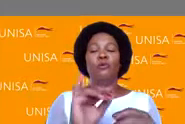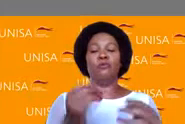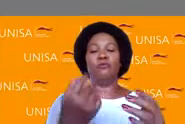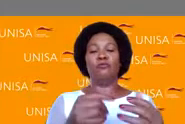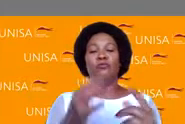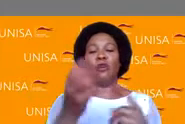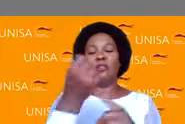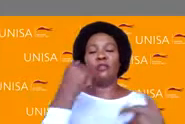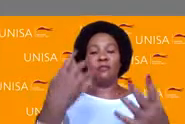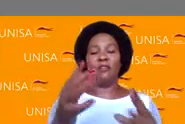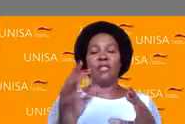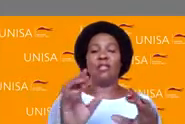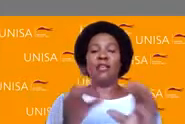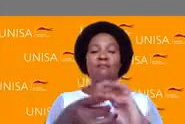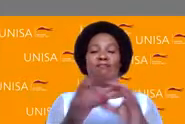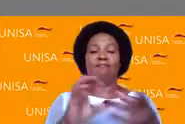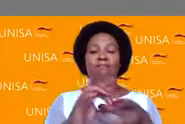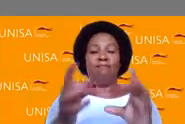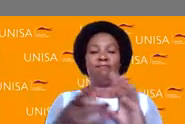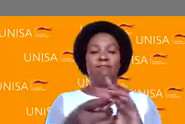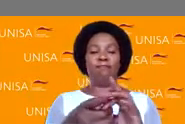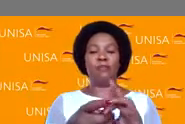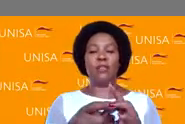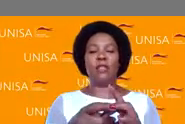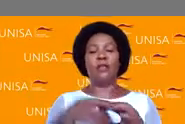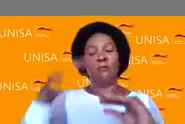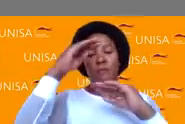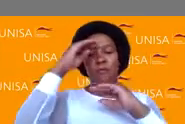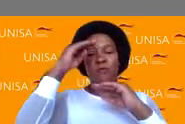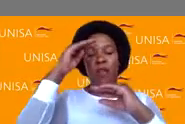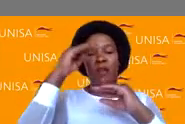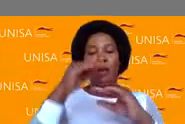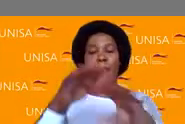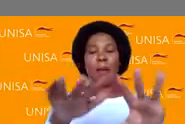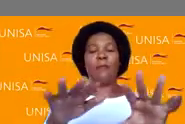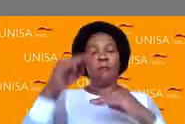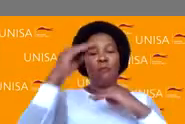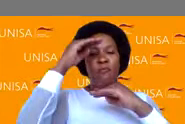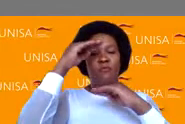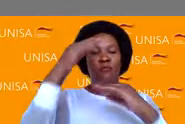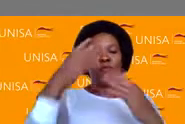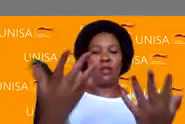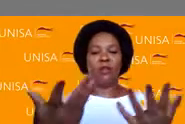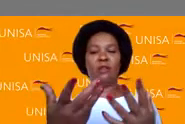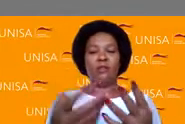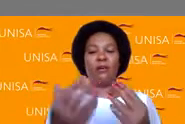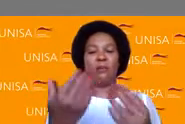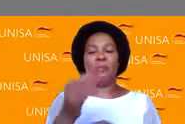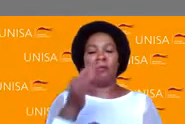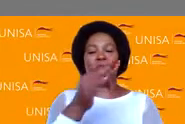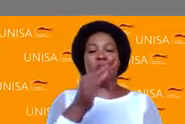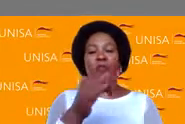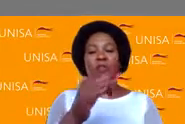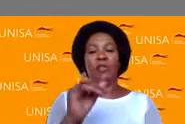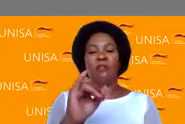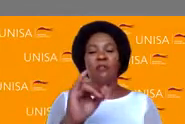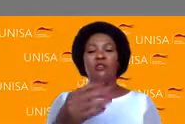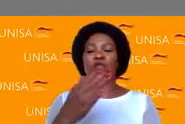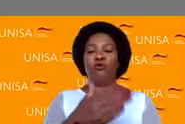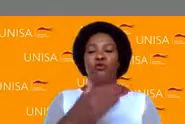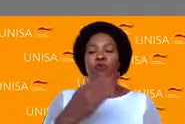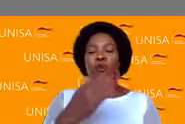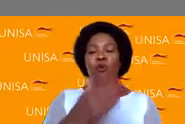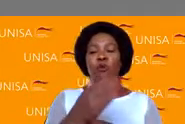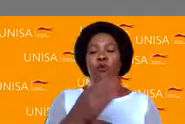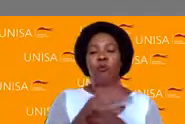here to, for instance, as I mentioned, your LinkedIn profiles, your public profiles, to even in the future when you do job applications, you can